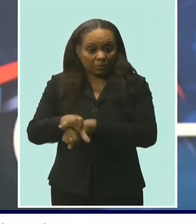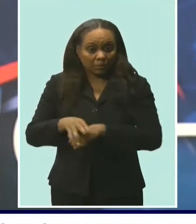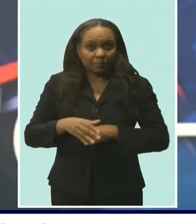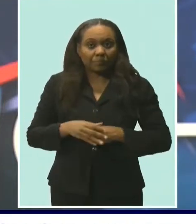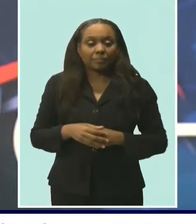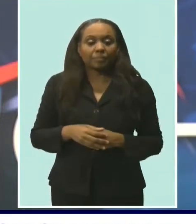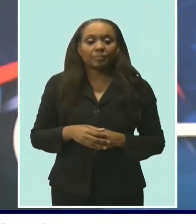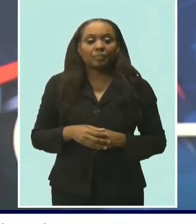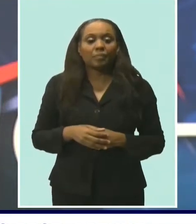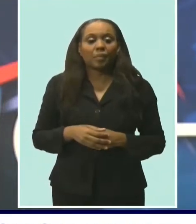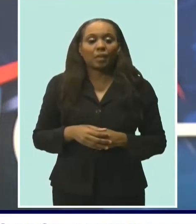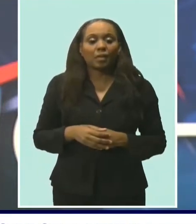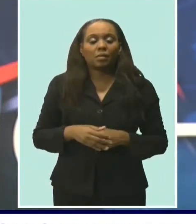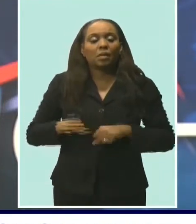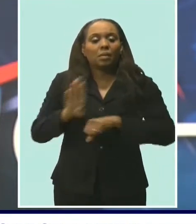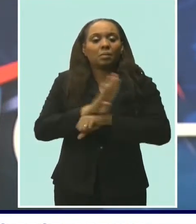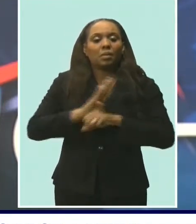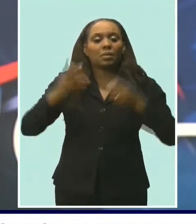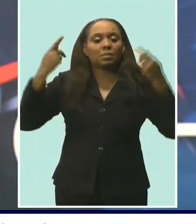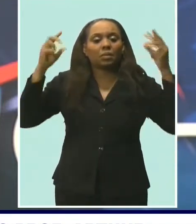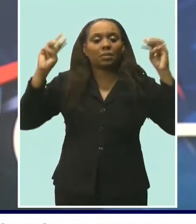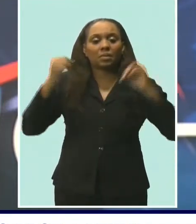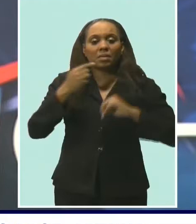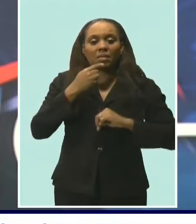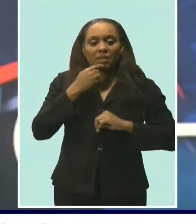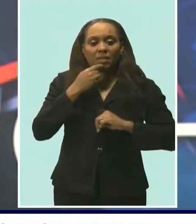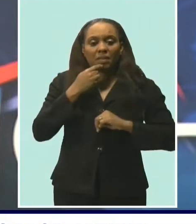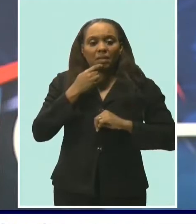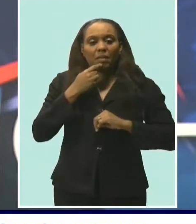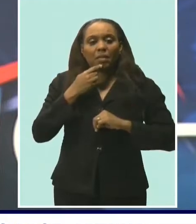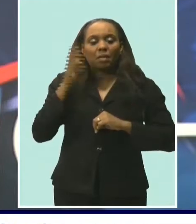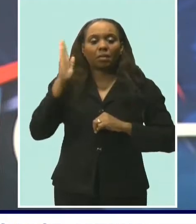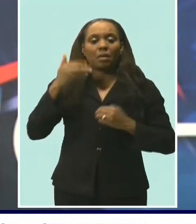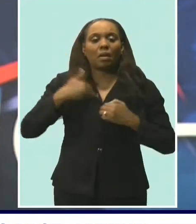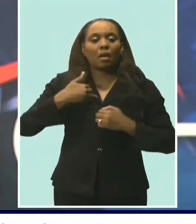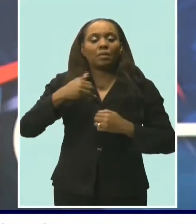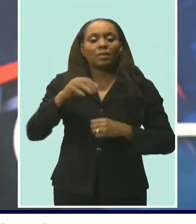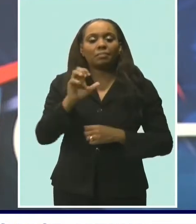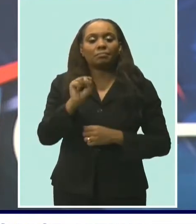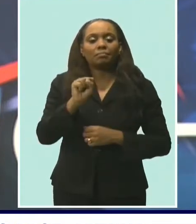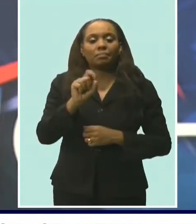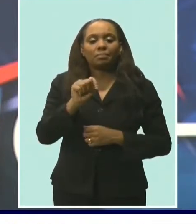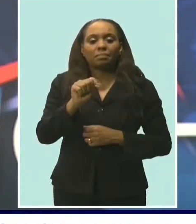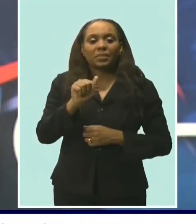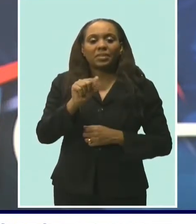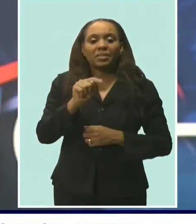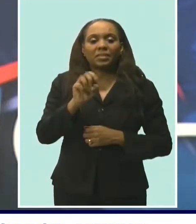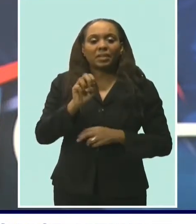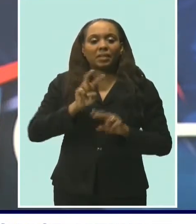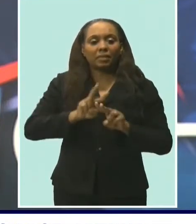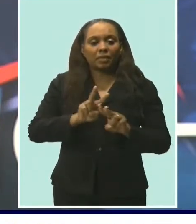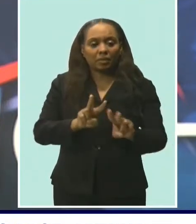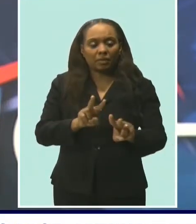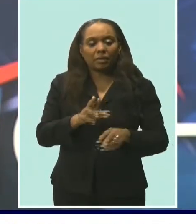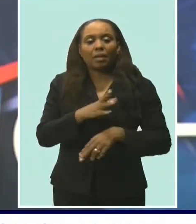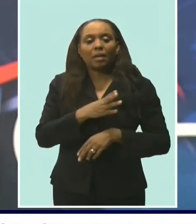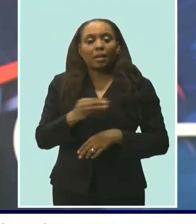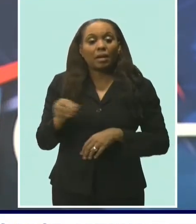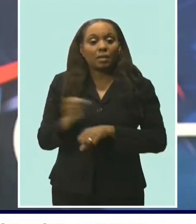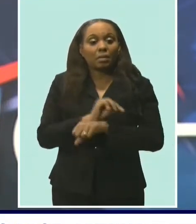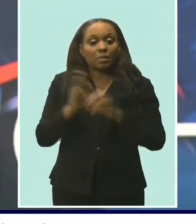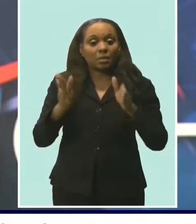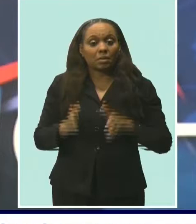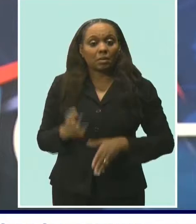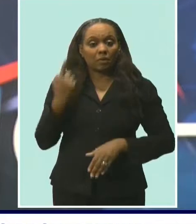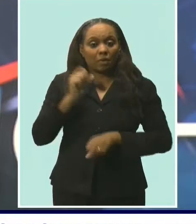The Prime Minister says arrangements for a state funeral will be attended to by MP for St. Peter Colin Jordan and the Cabinet Office. As she